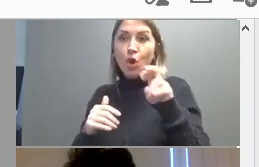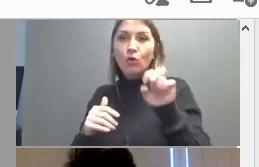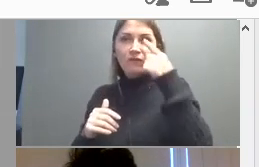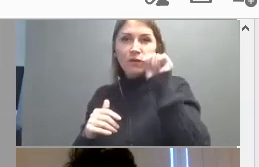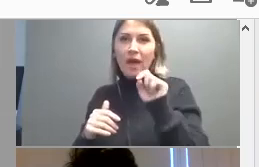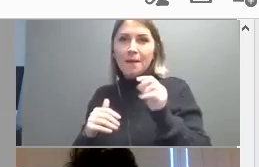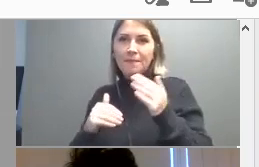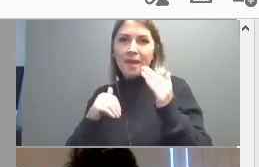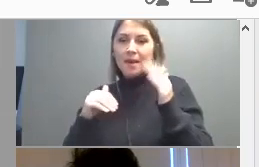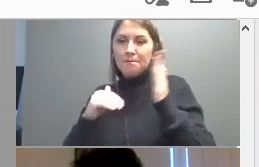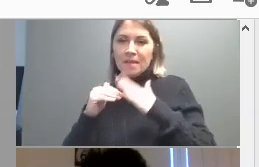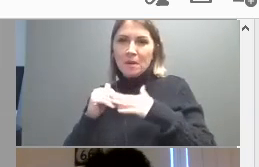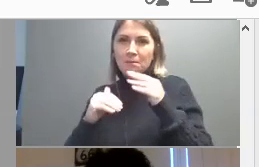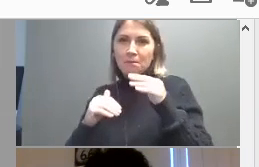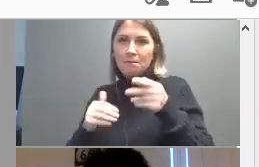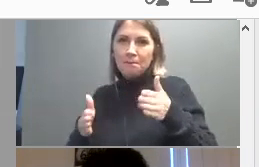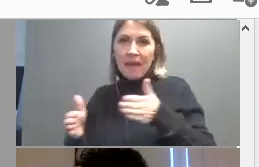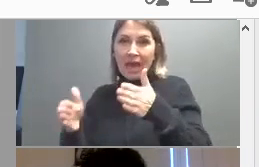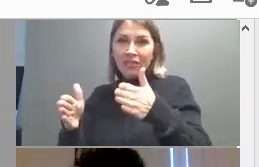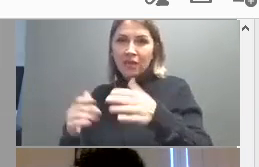Kind of like a brute force versus a